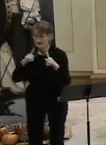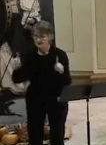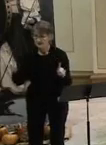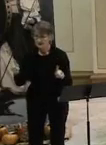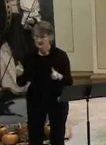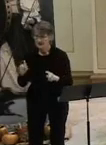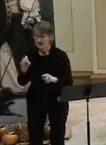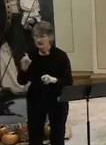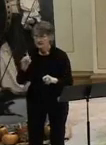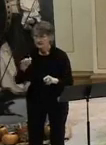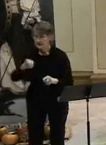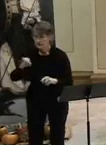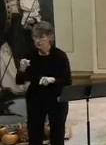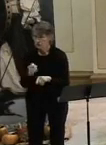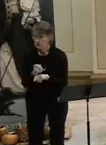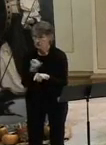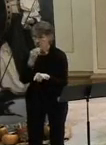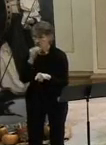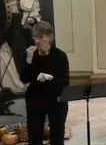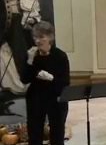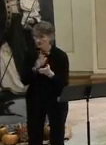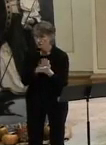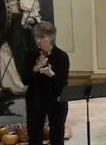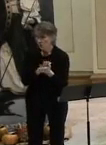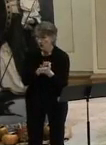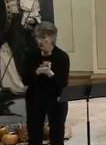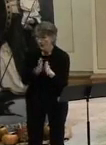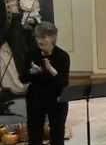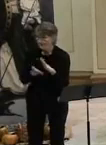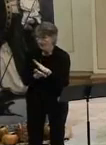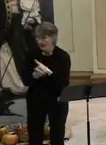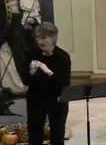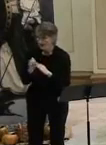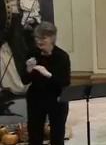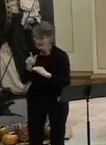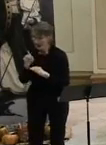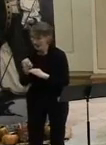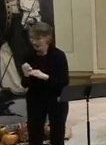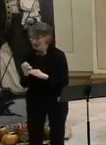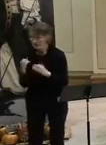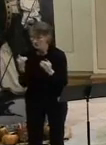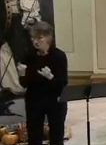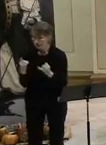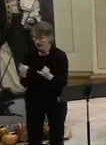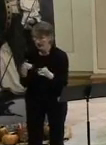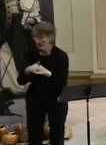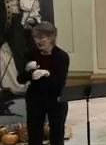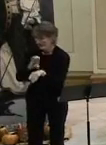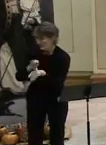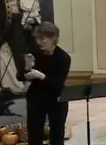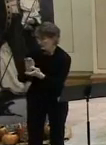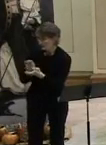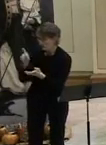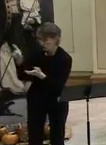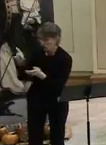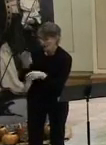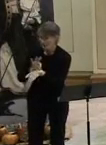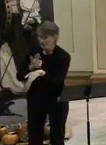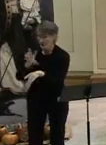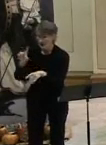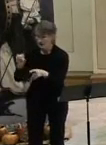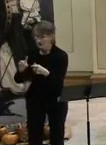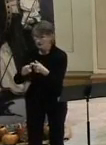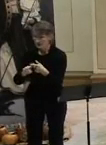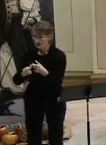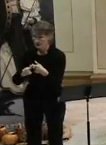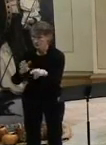St. Joseph Home and School Silent Auction and Bake Sale will be held today at the Parish Center from 9:30 a.m.